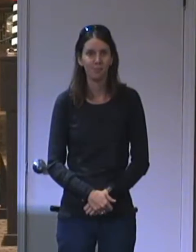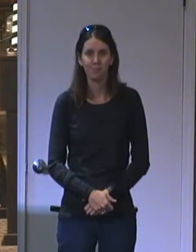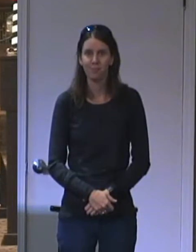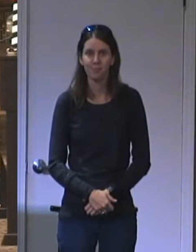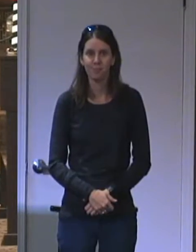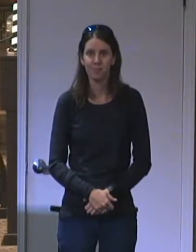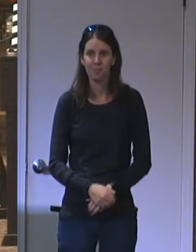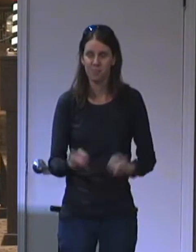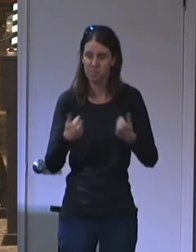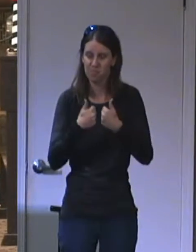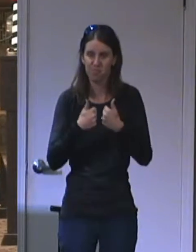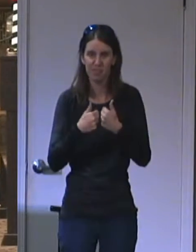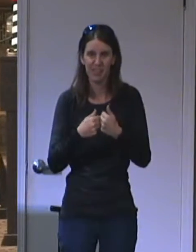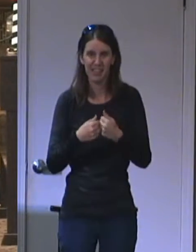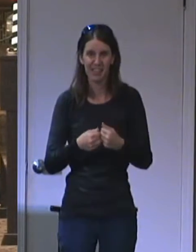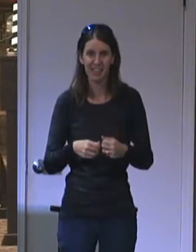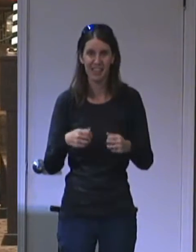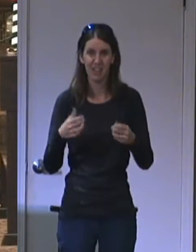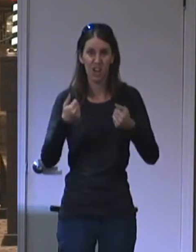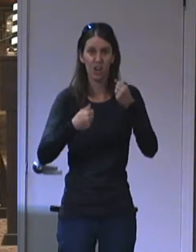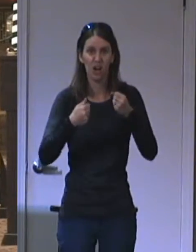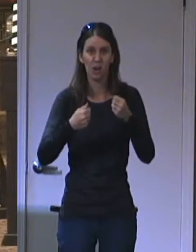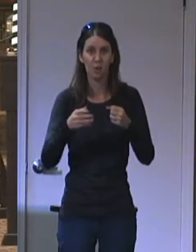and ran right into the side of their car.